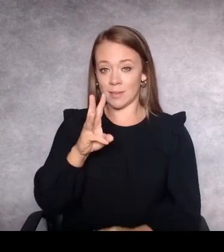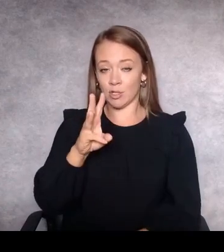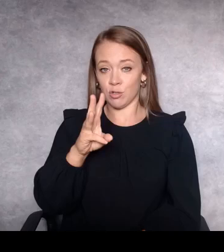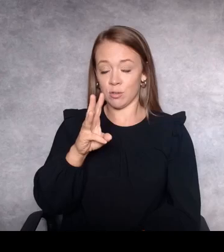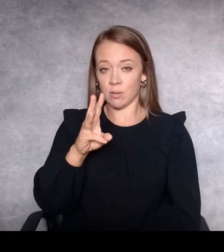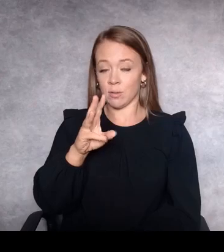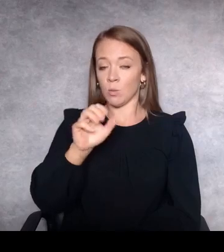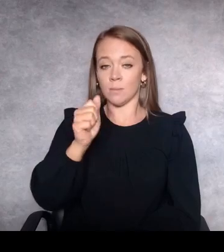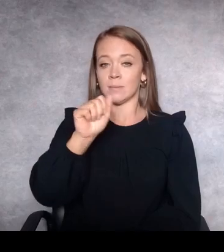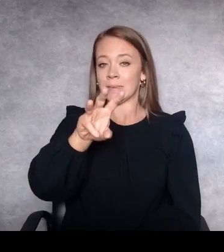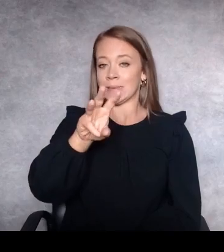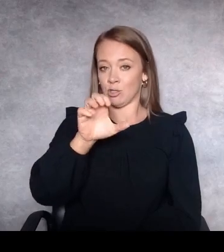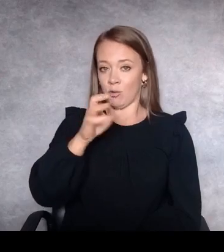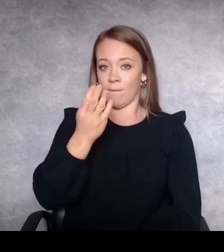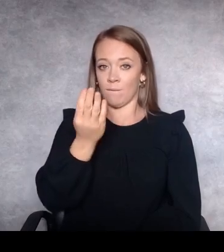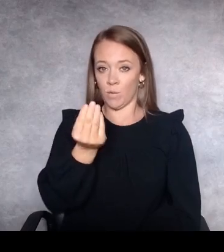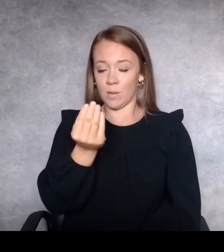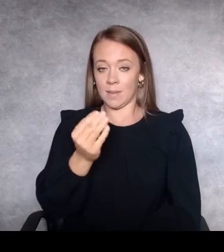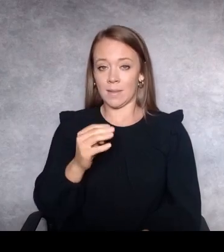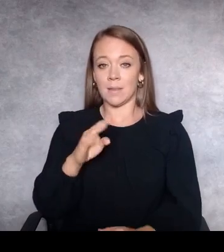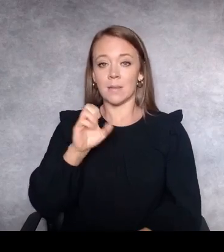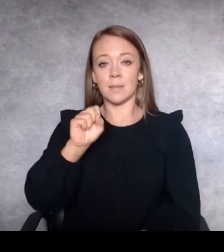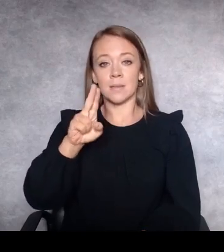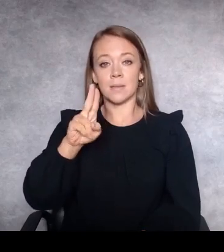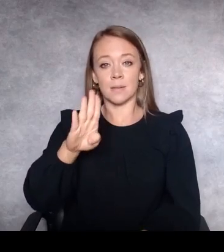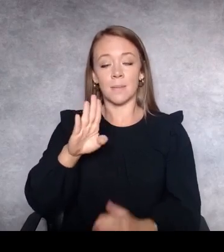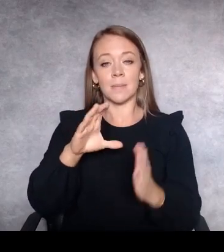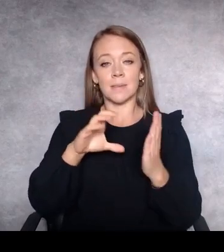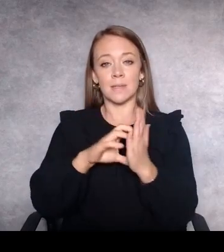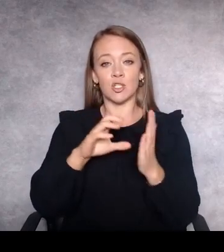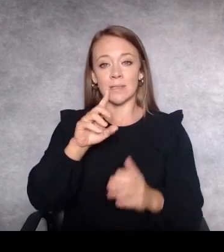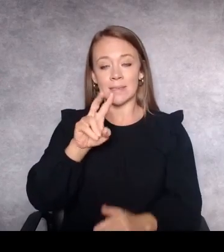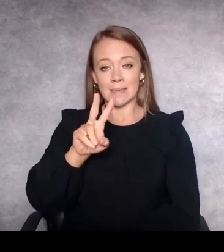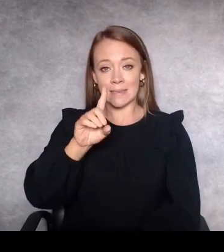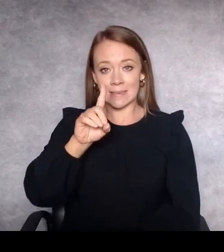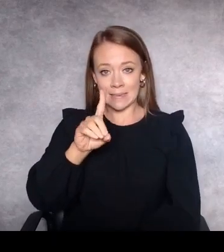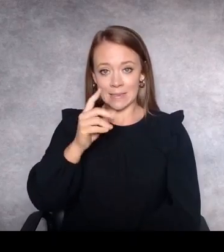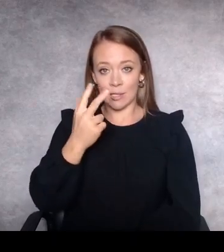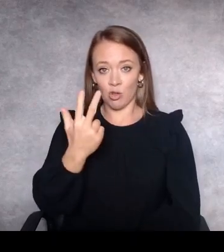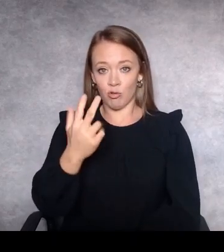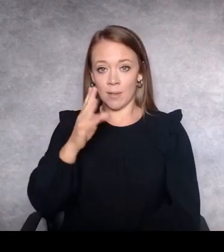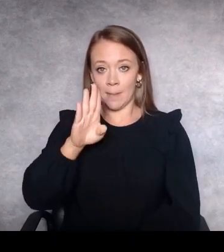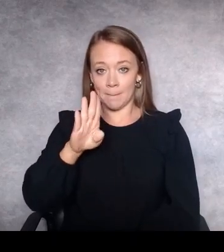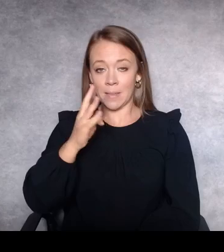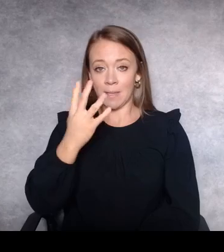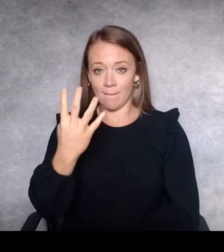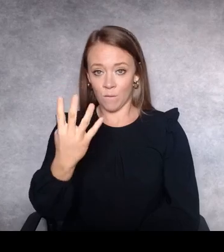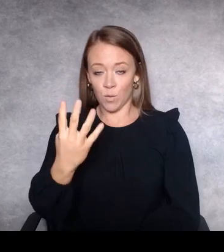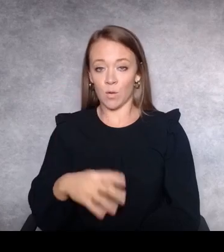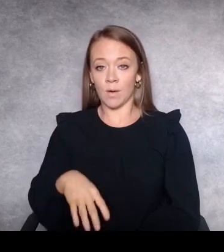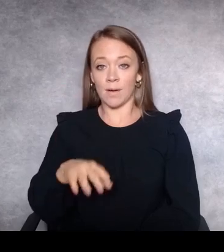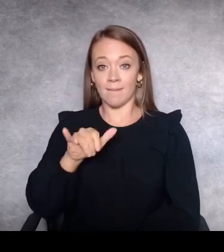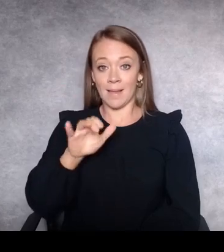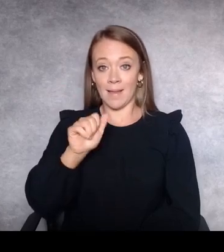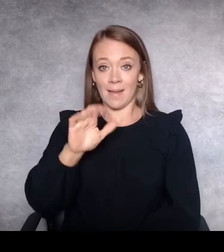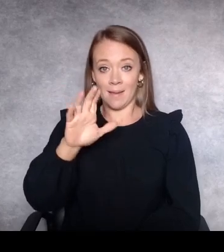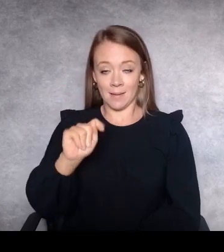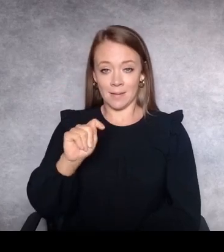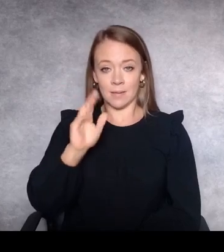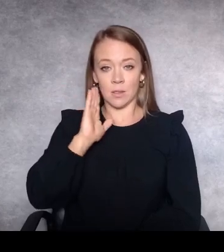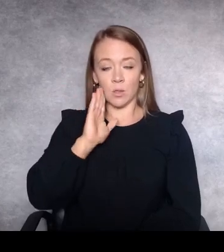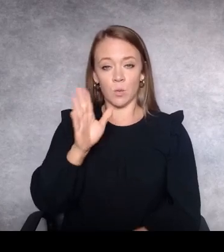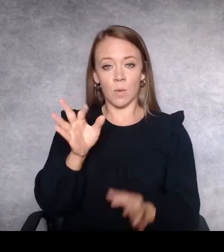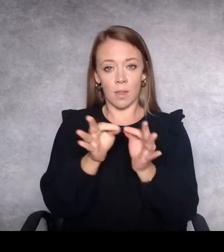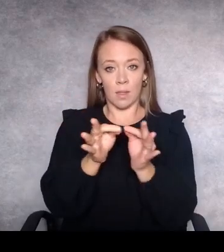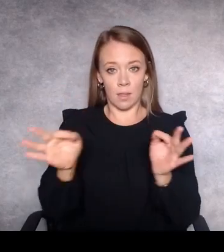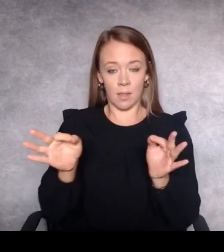614, subsection D, 3, B, 4 of the Act, clarifies that